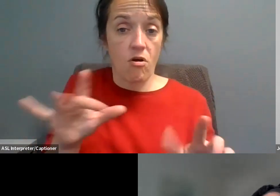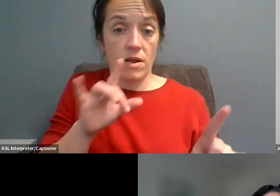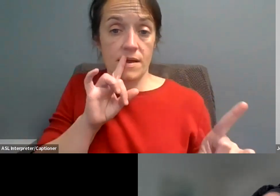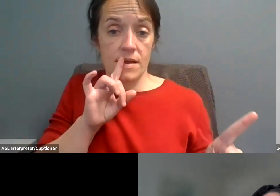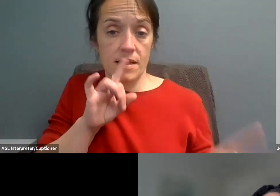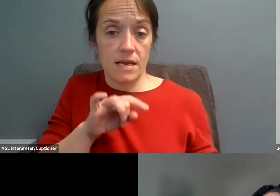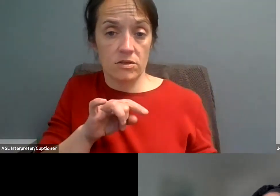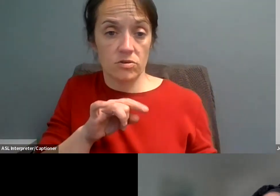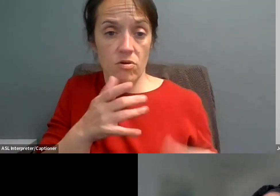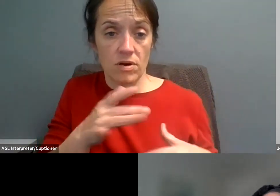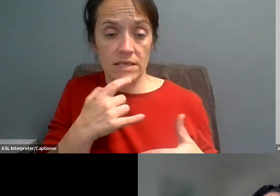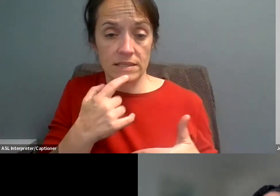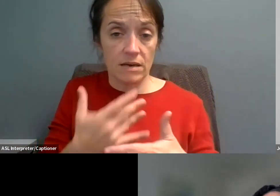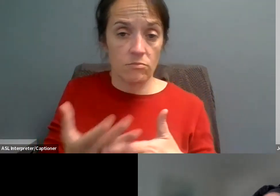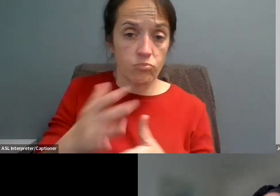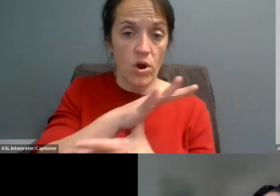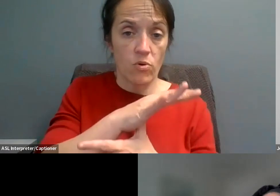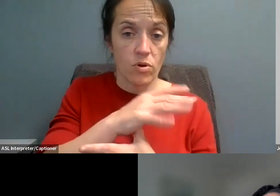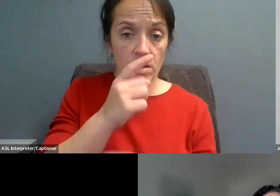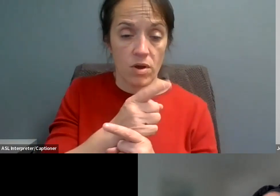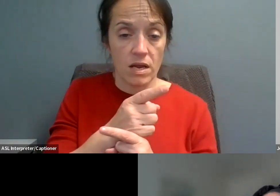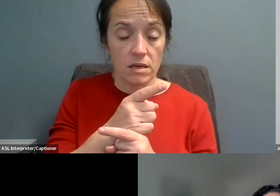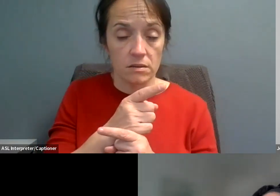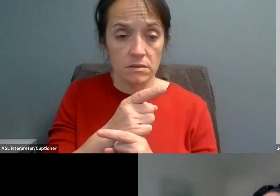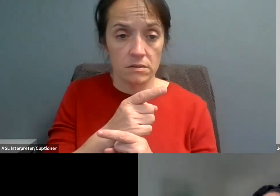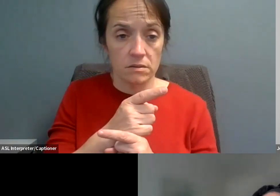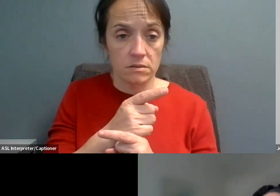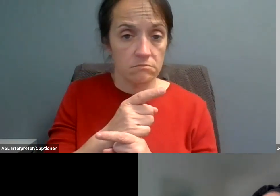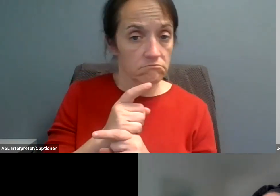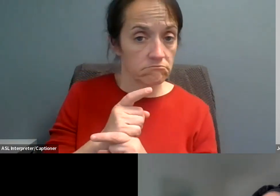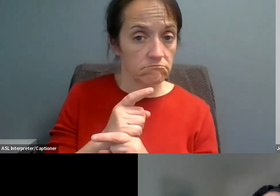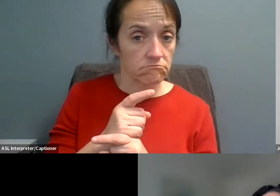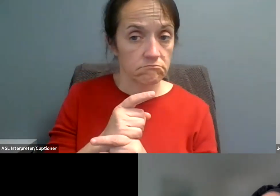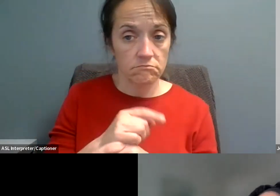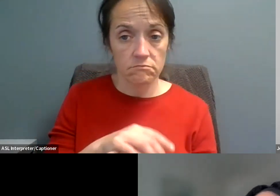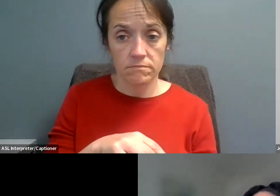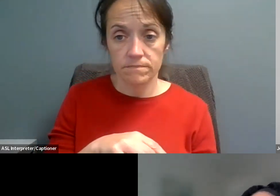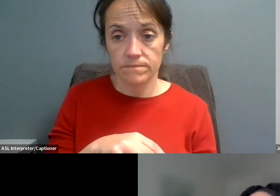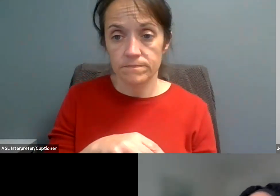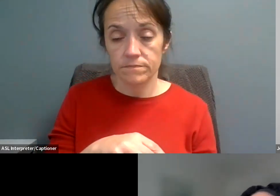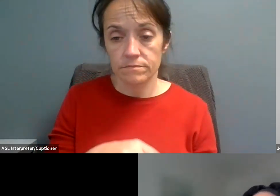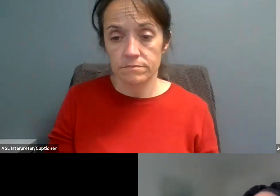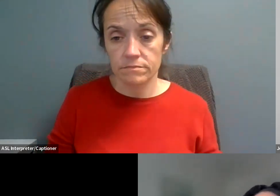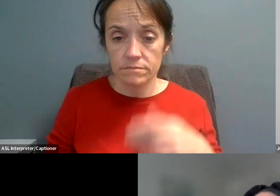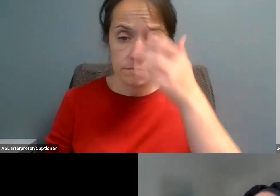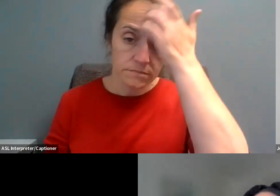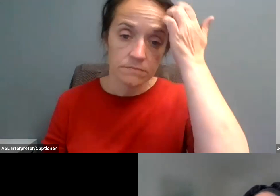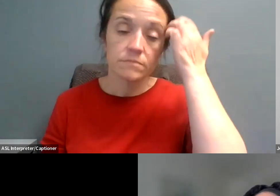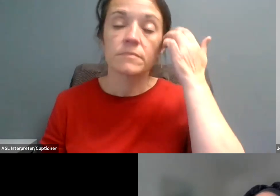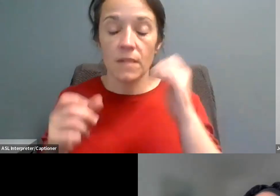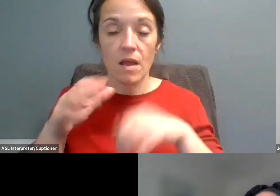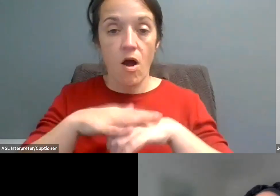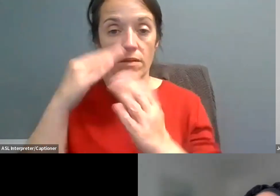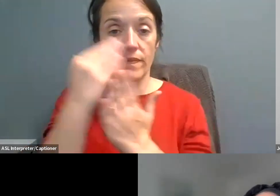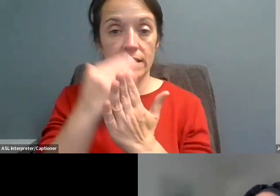that it's at the top of the priority list and we're working through it. Right. Okay. Well, it is on the list.